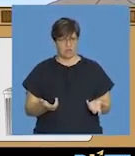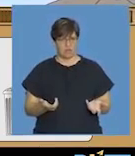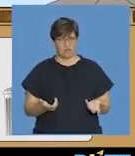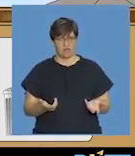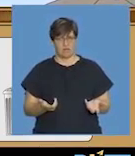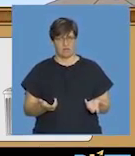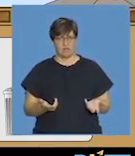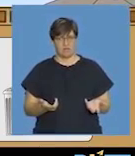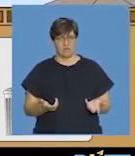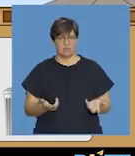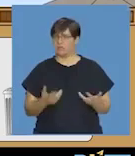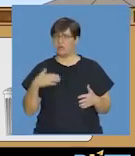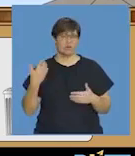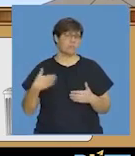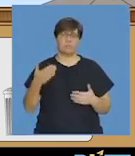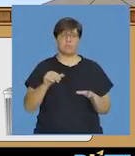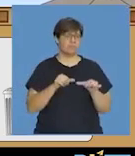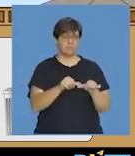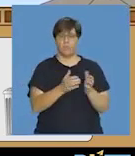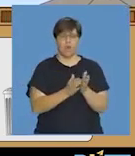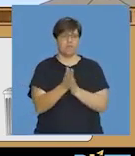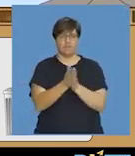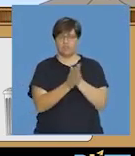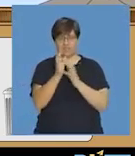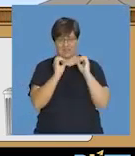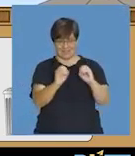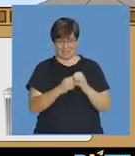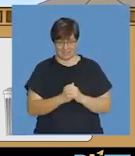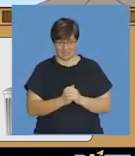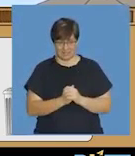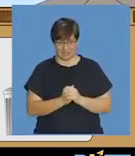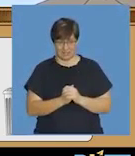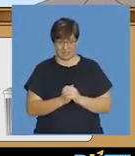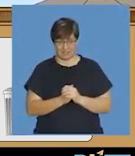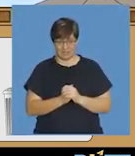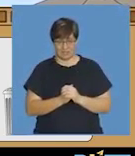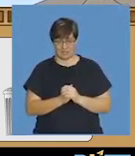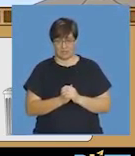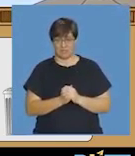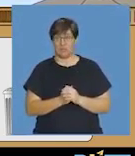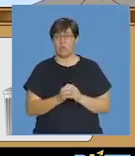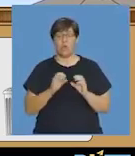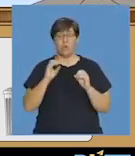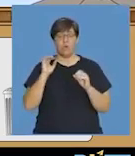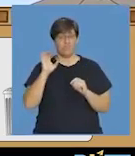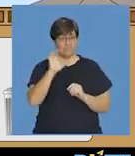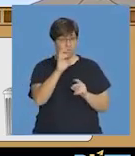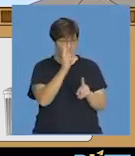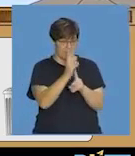going. It'll keep doing this. There's no friction. Now, hopefully, I can apply the force